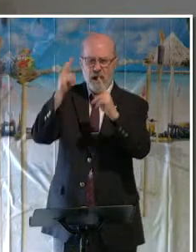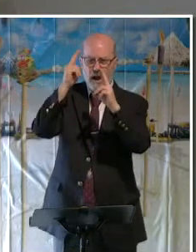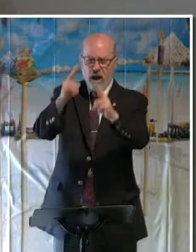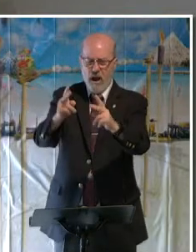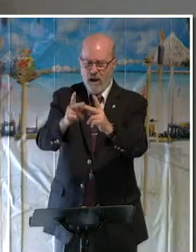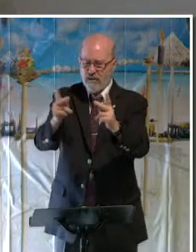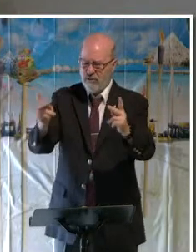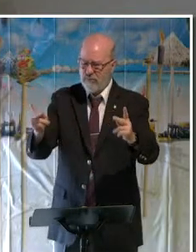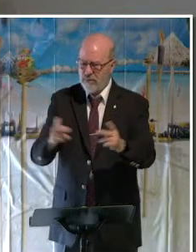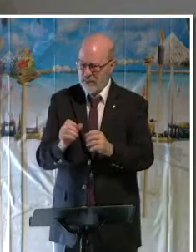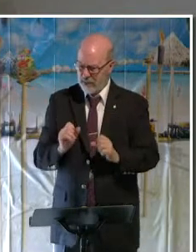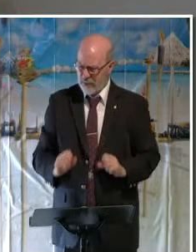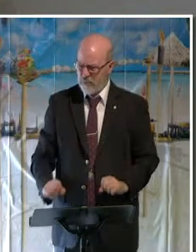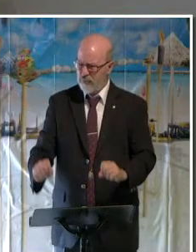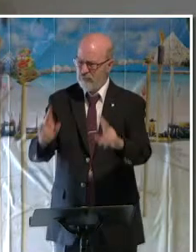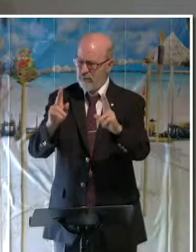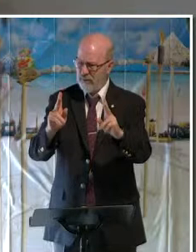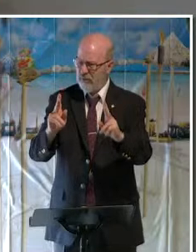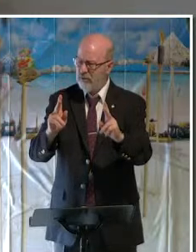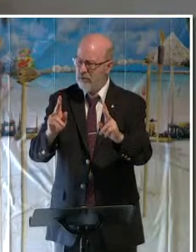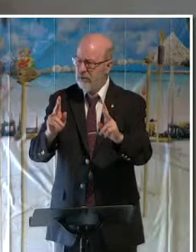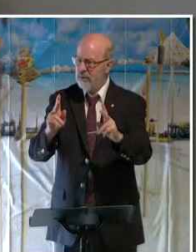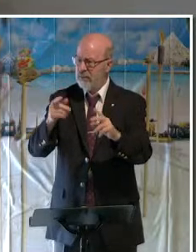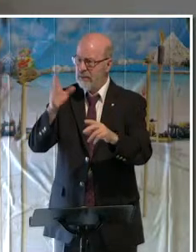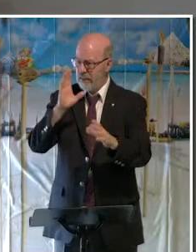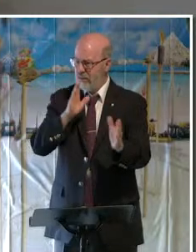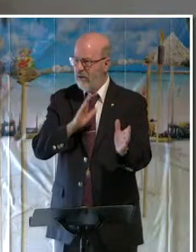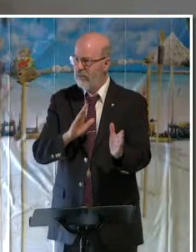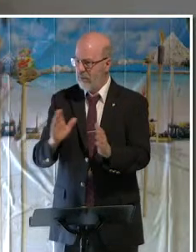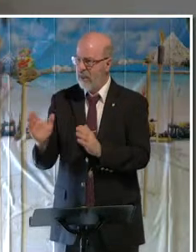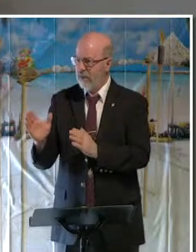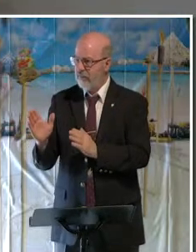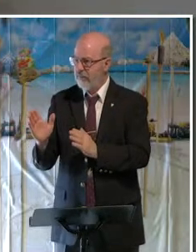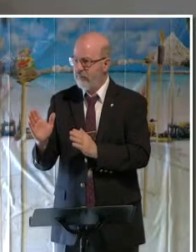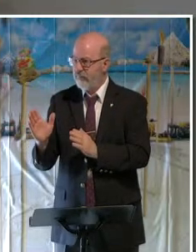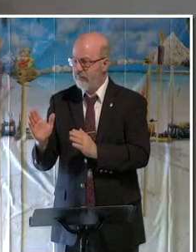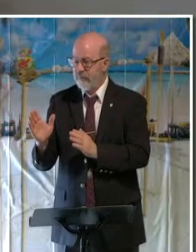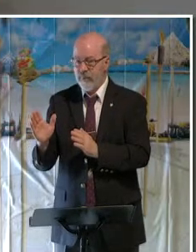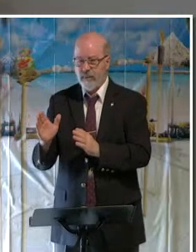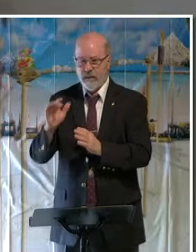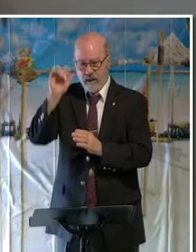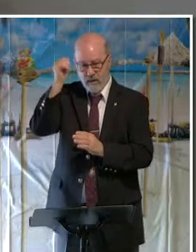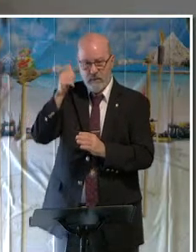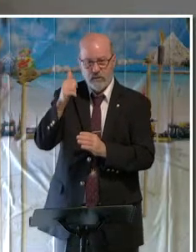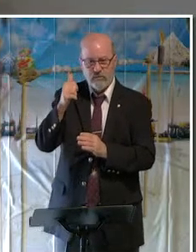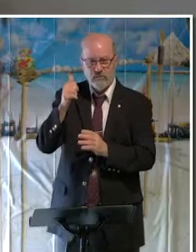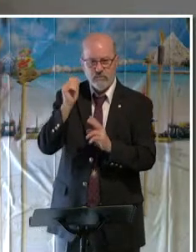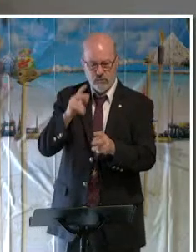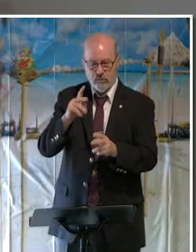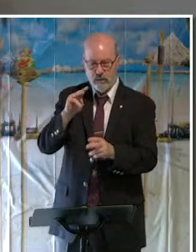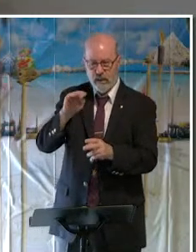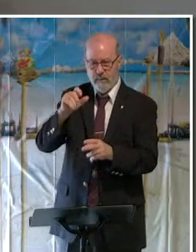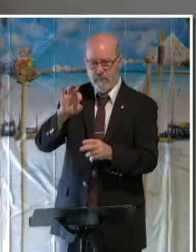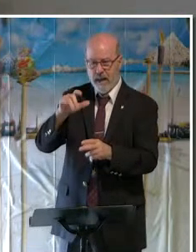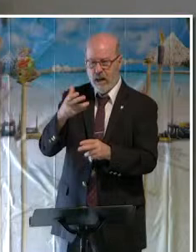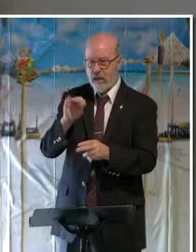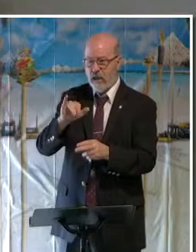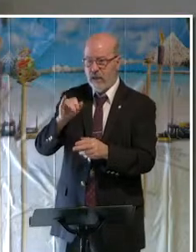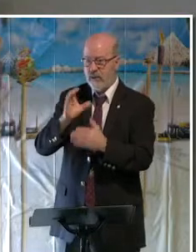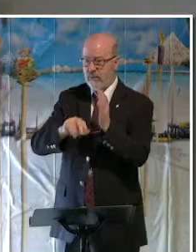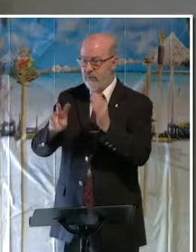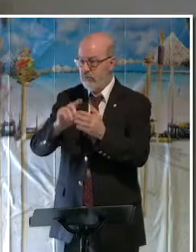and privilege and place in God's plan. I remind you that we looked at Malachi